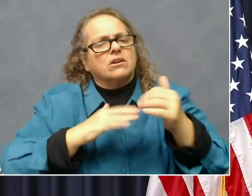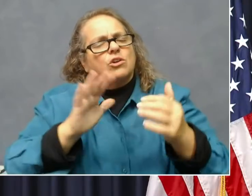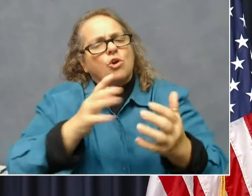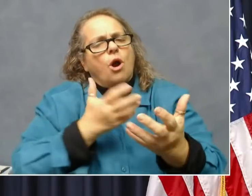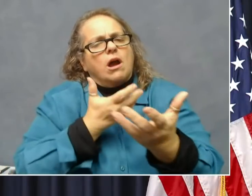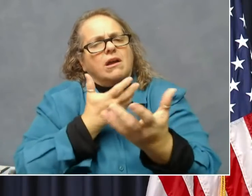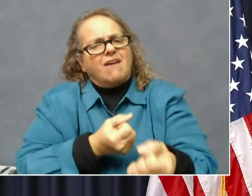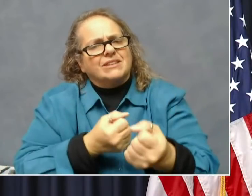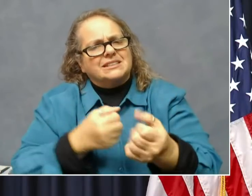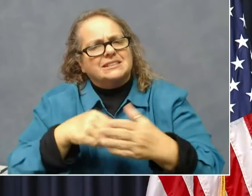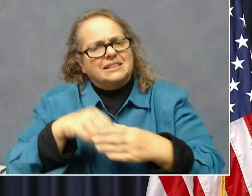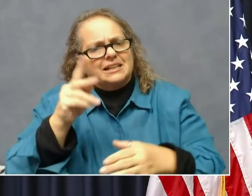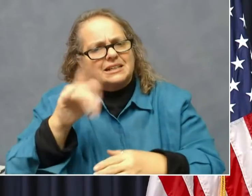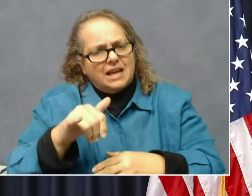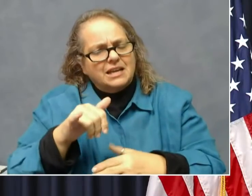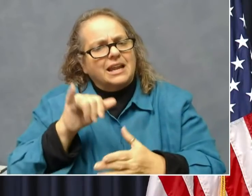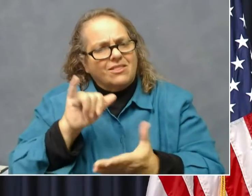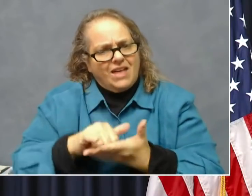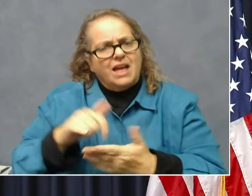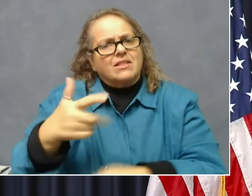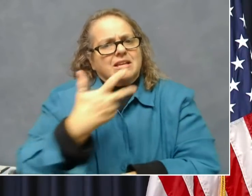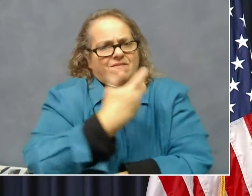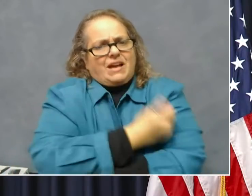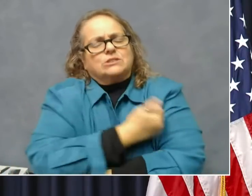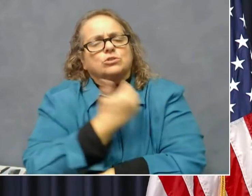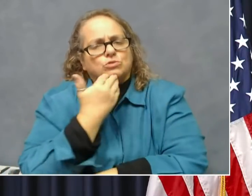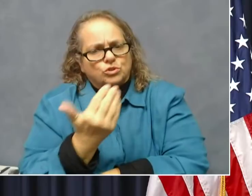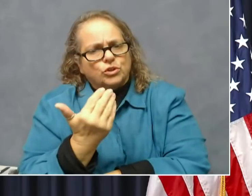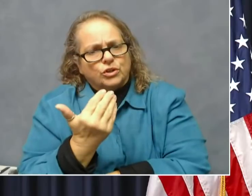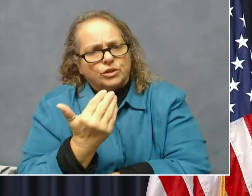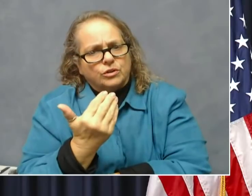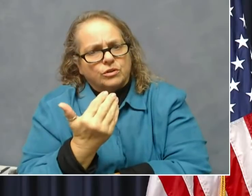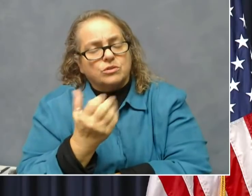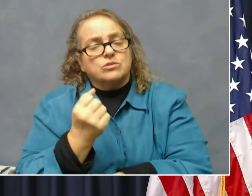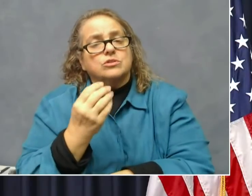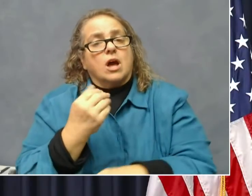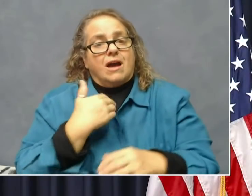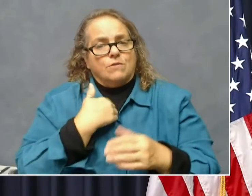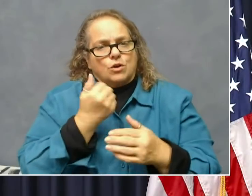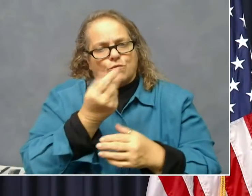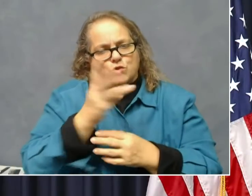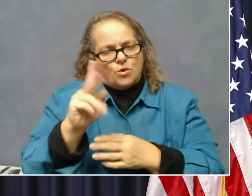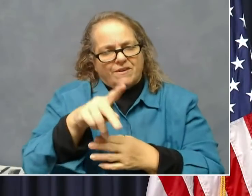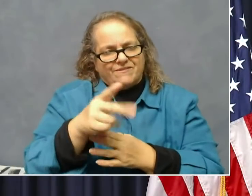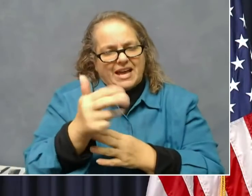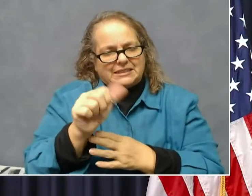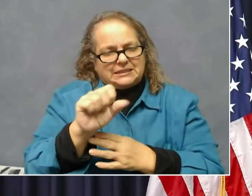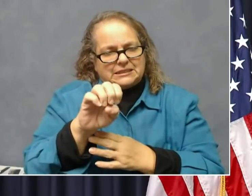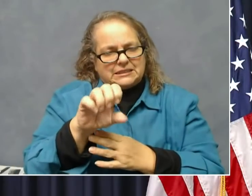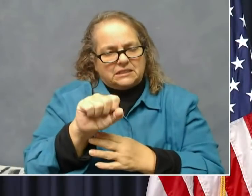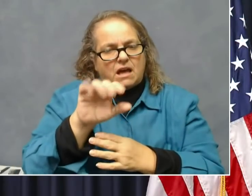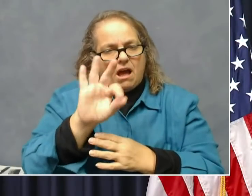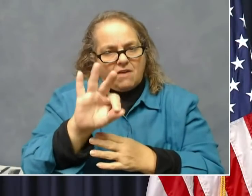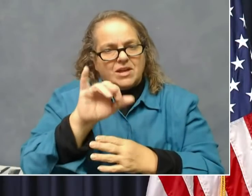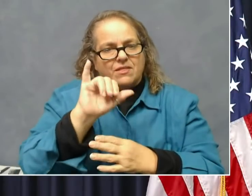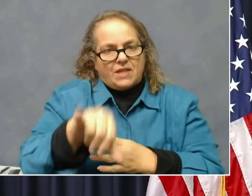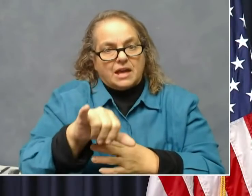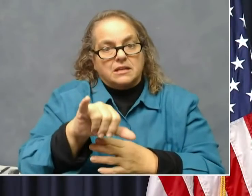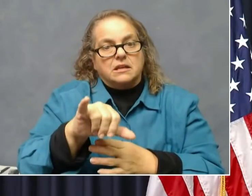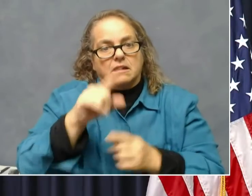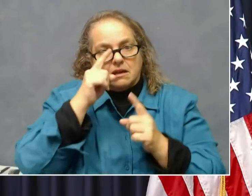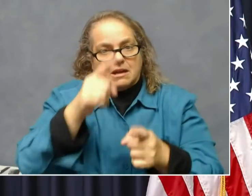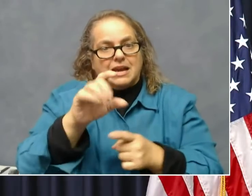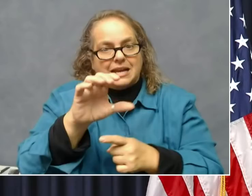amazing vaccines. So there are a couple phases of the campaign. First is education. There we want to